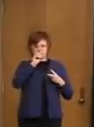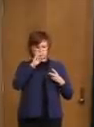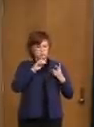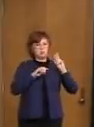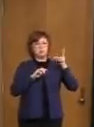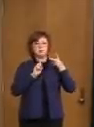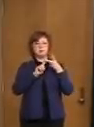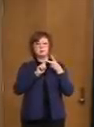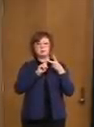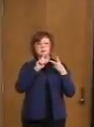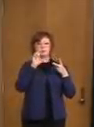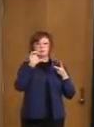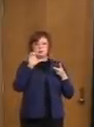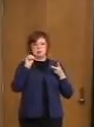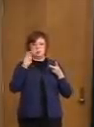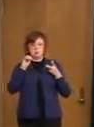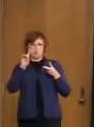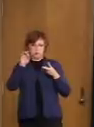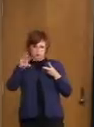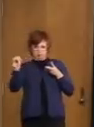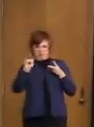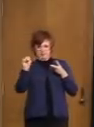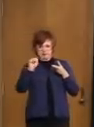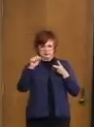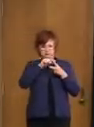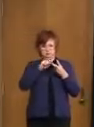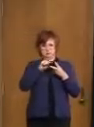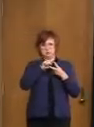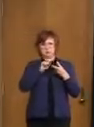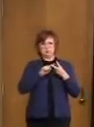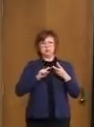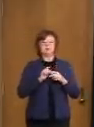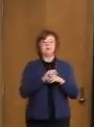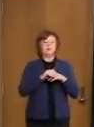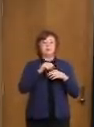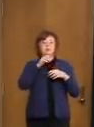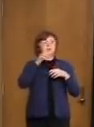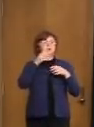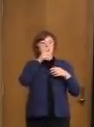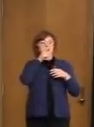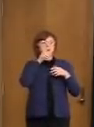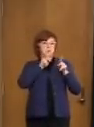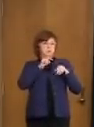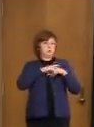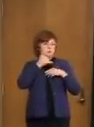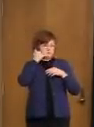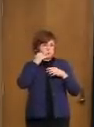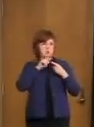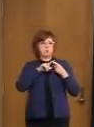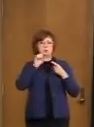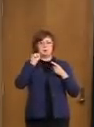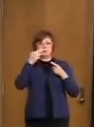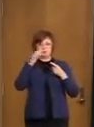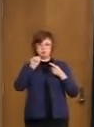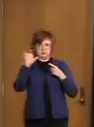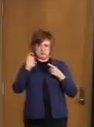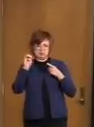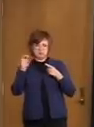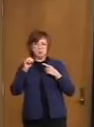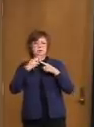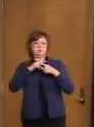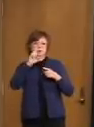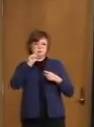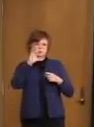Saskatchewan's Chief Medical Health Officer, Dr. Shahab. And joining us on the line is SHA CEO Scott